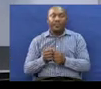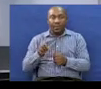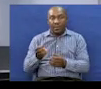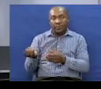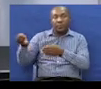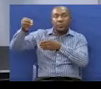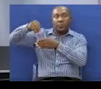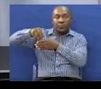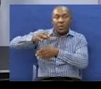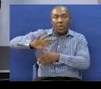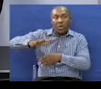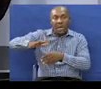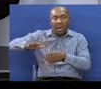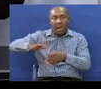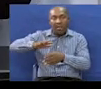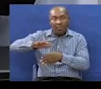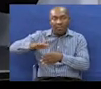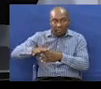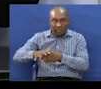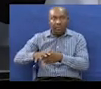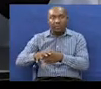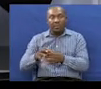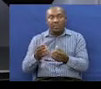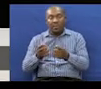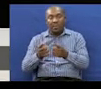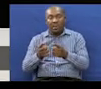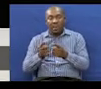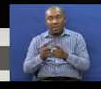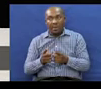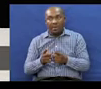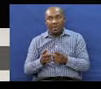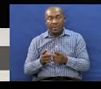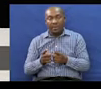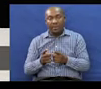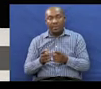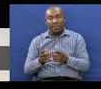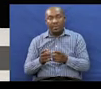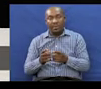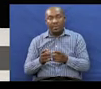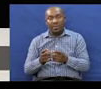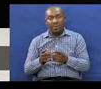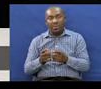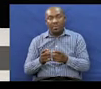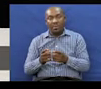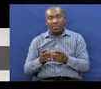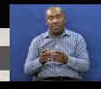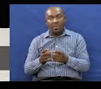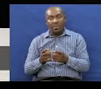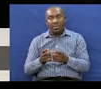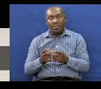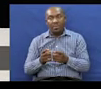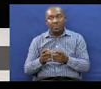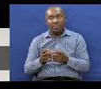It is called a trough. And inside the trough, we must fill water, because you're going to see why do we collect